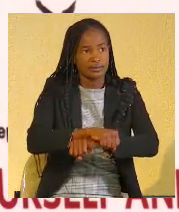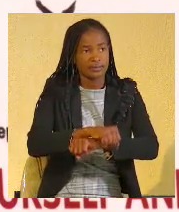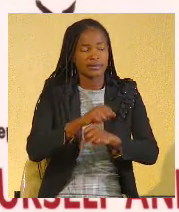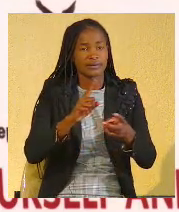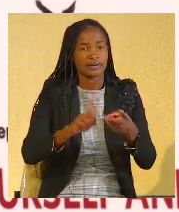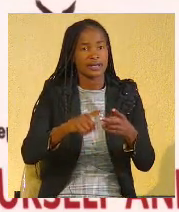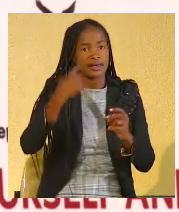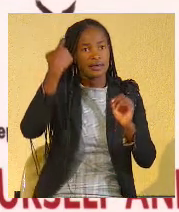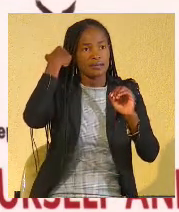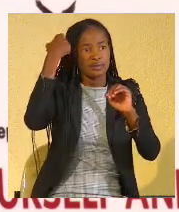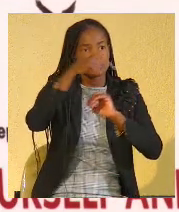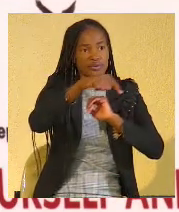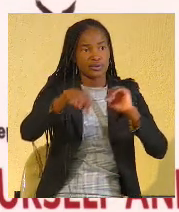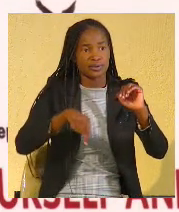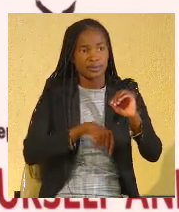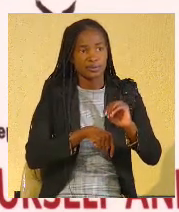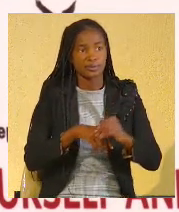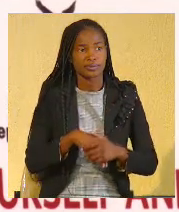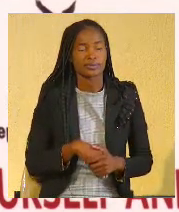Home Affairs, Immigration, Safety and Security.